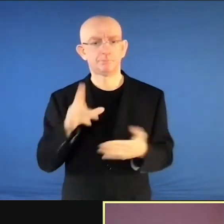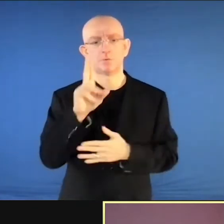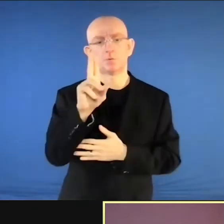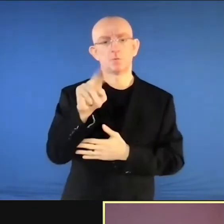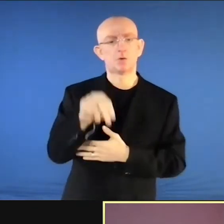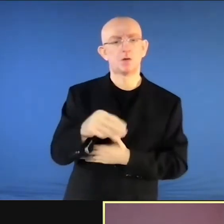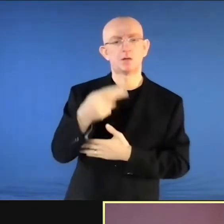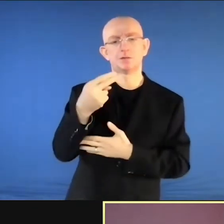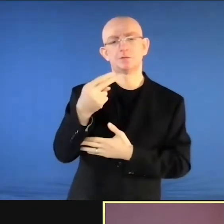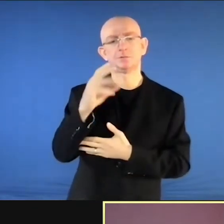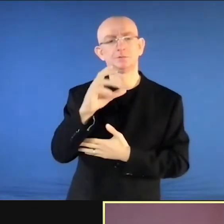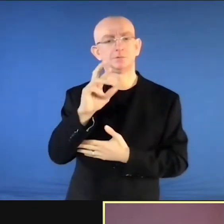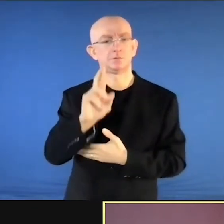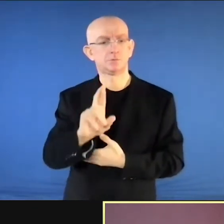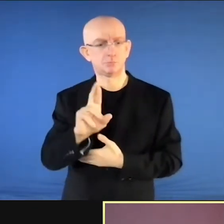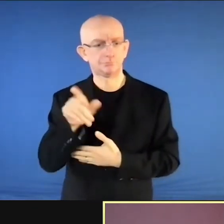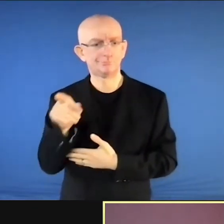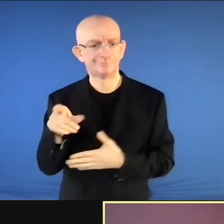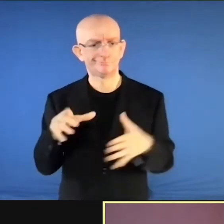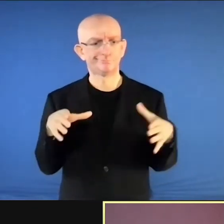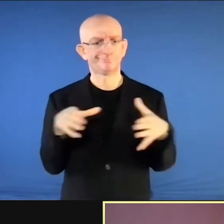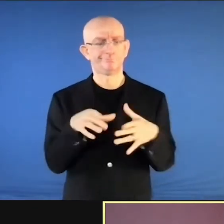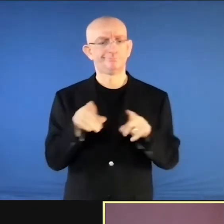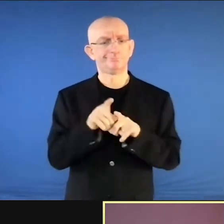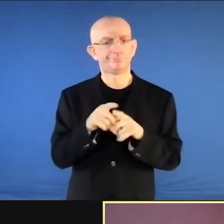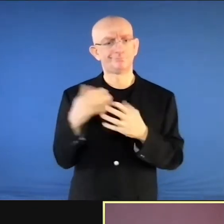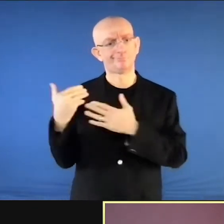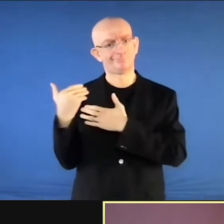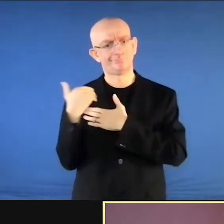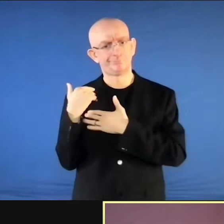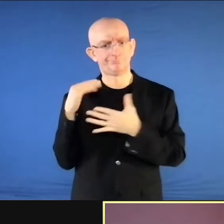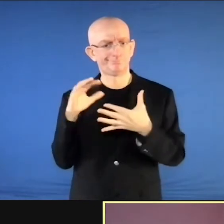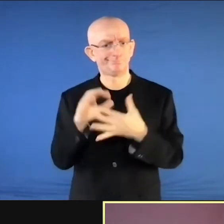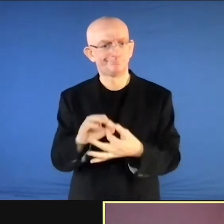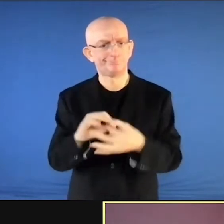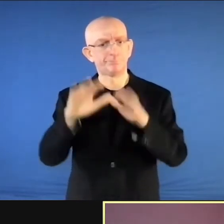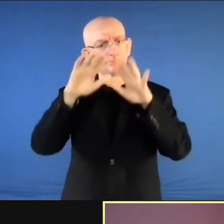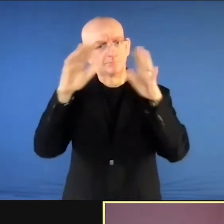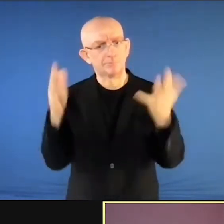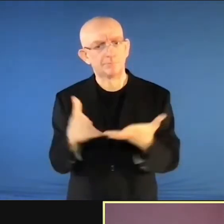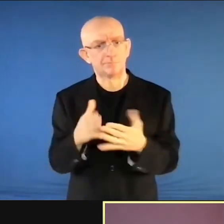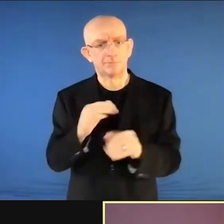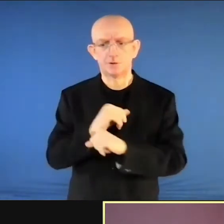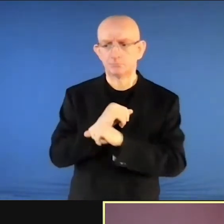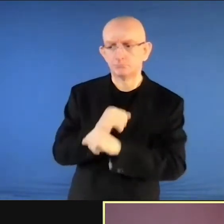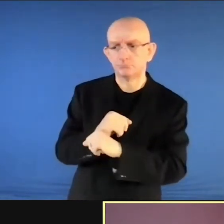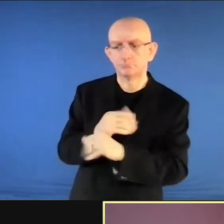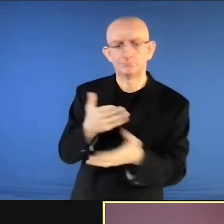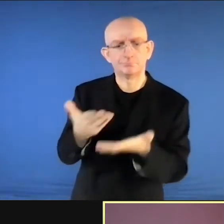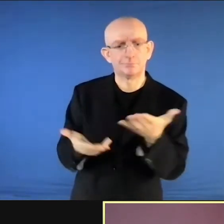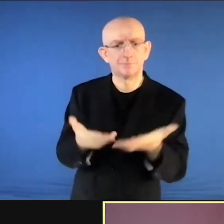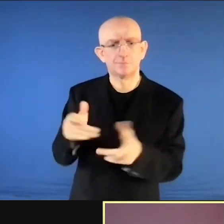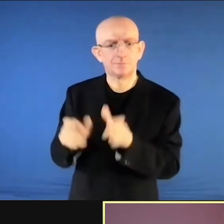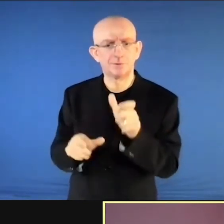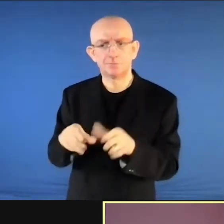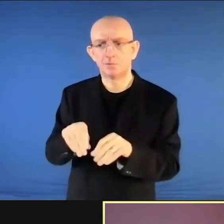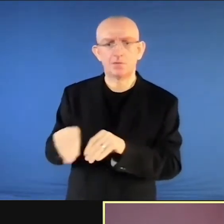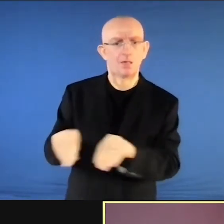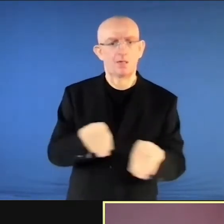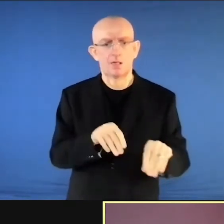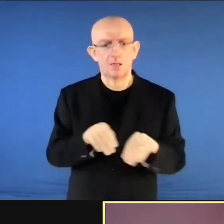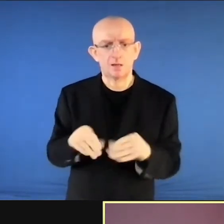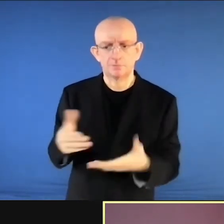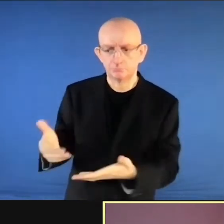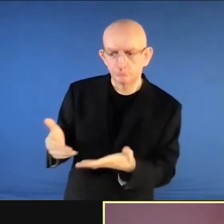displacement, absolutely we would encourage such a practice to be, again, as much practical